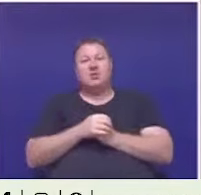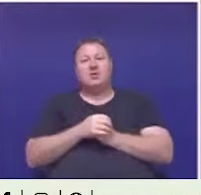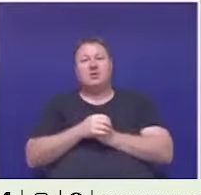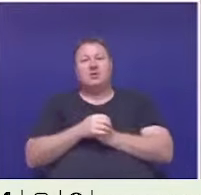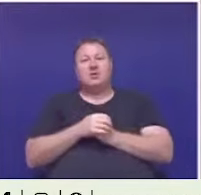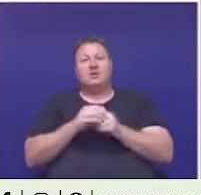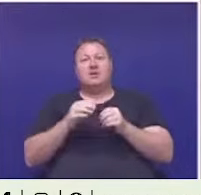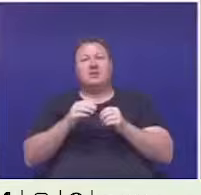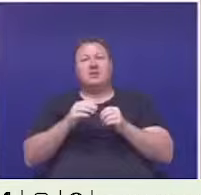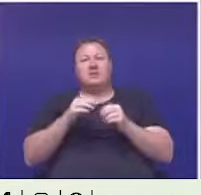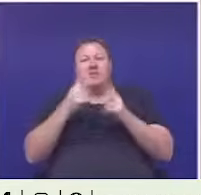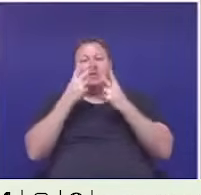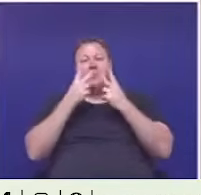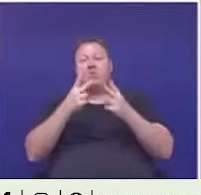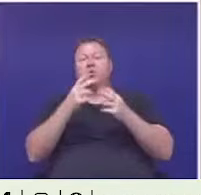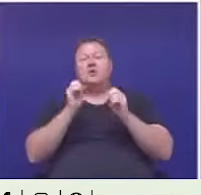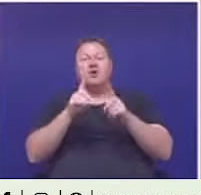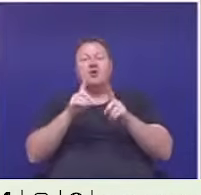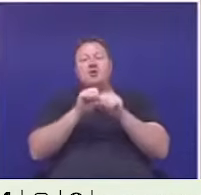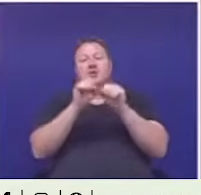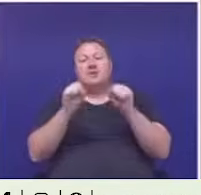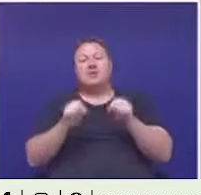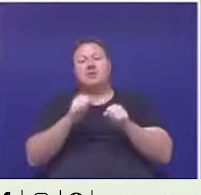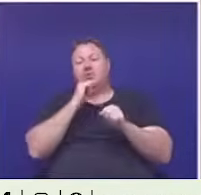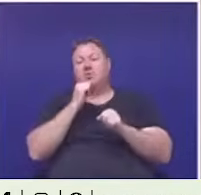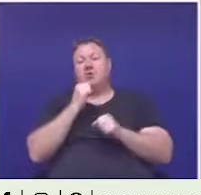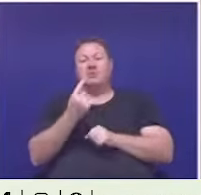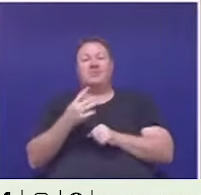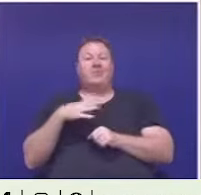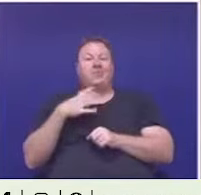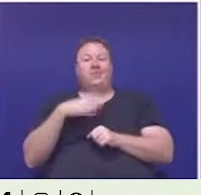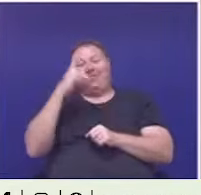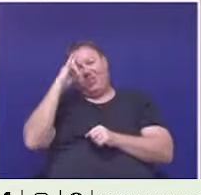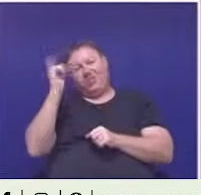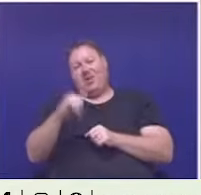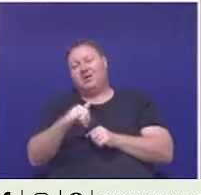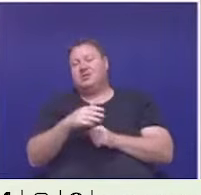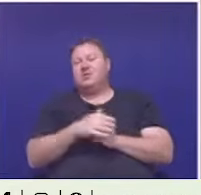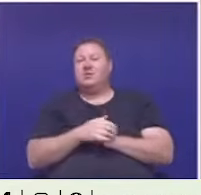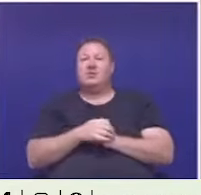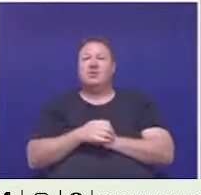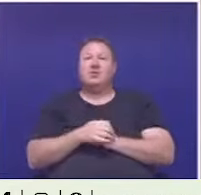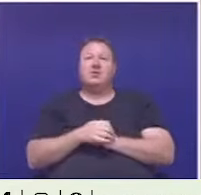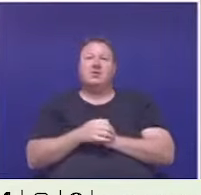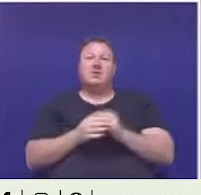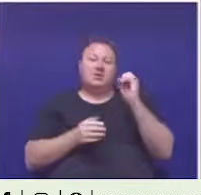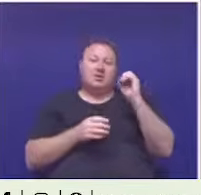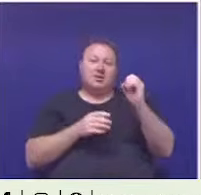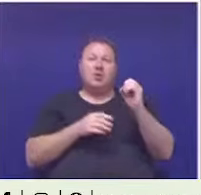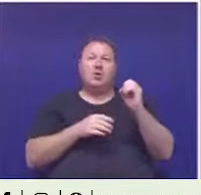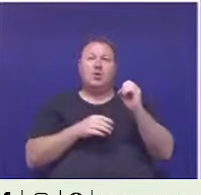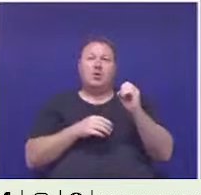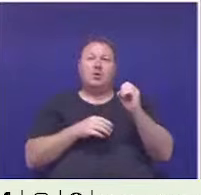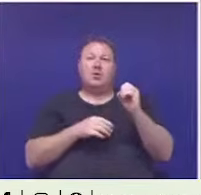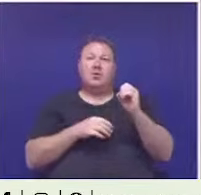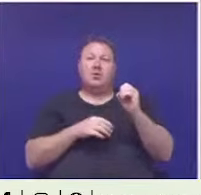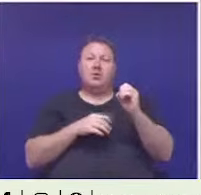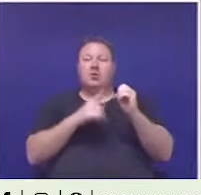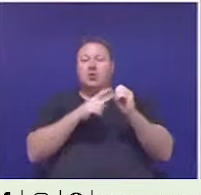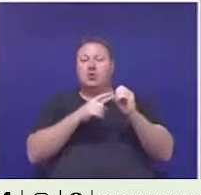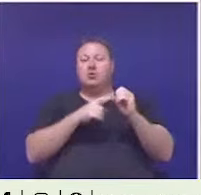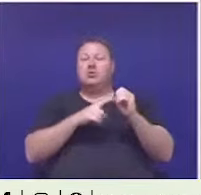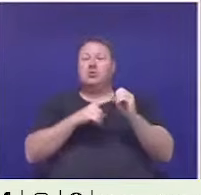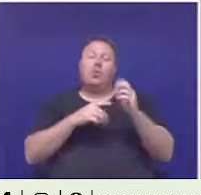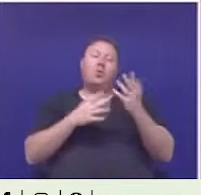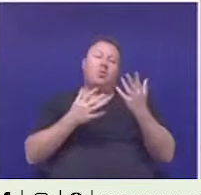view the education system as not in silos or broken down, but literally from 0, from cradle to 18